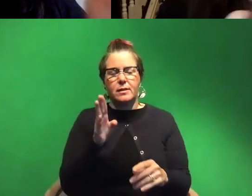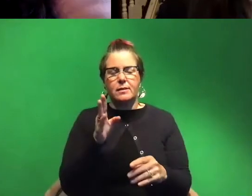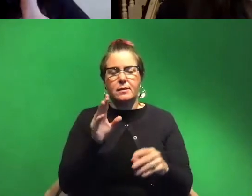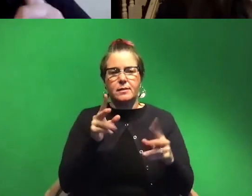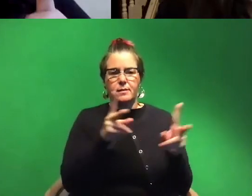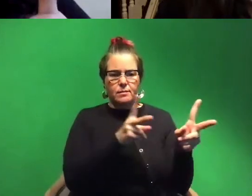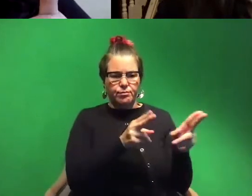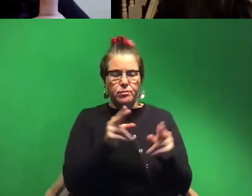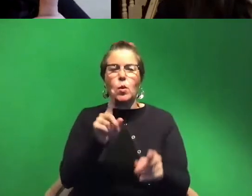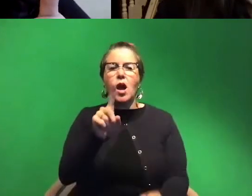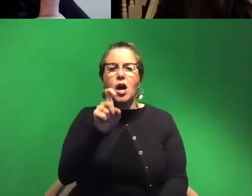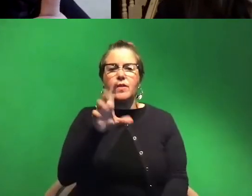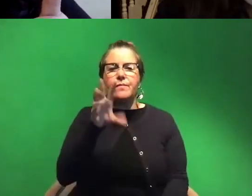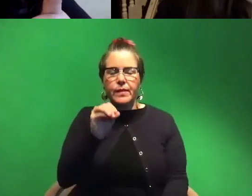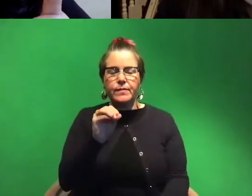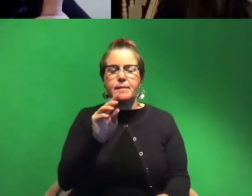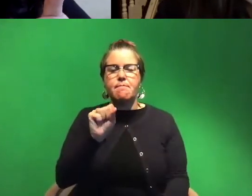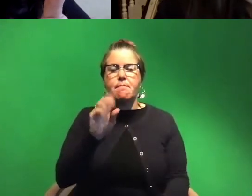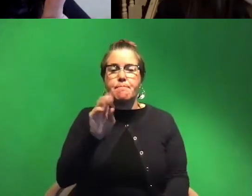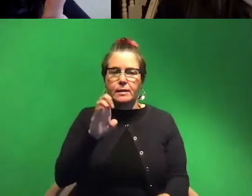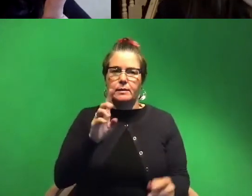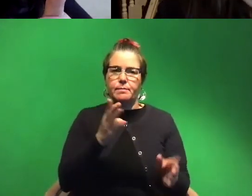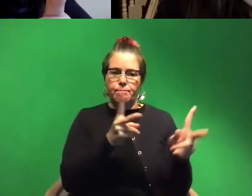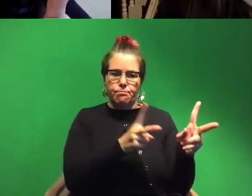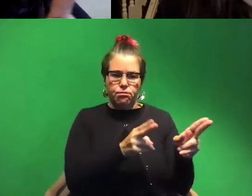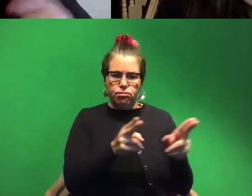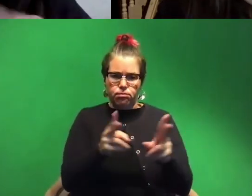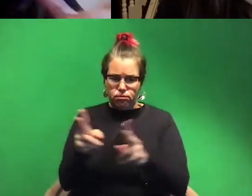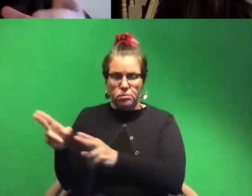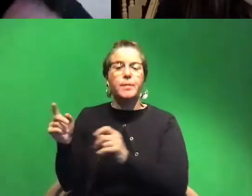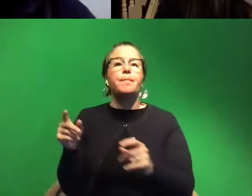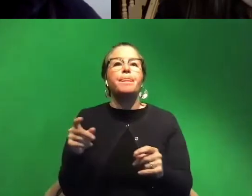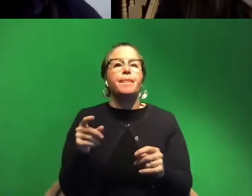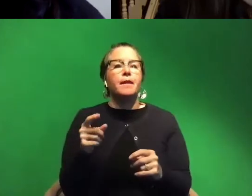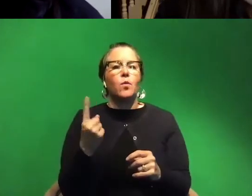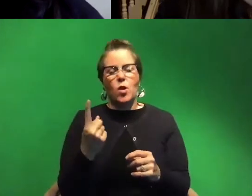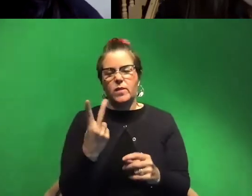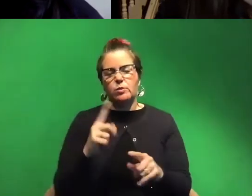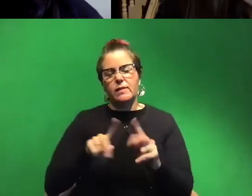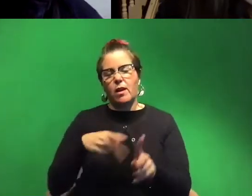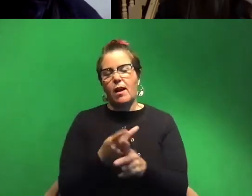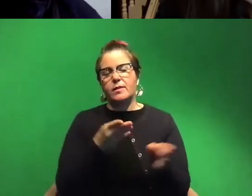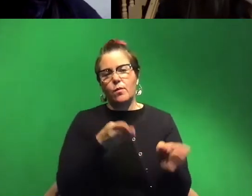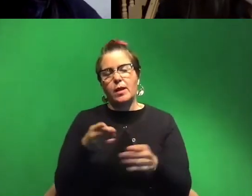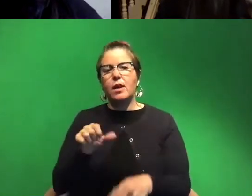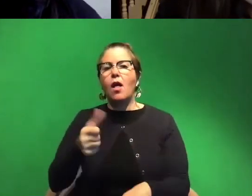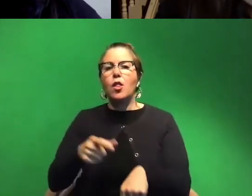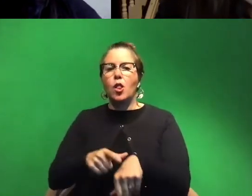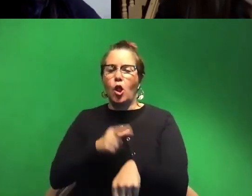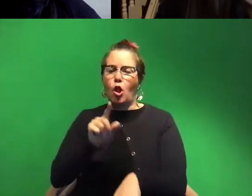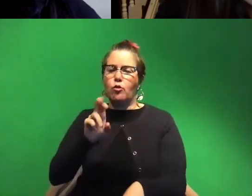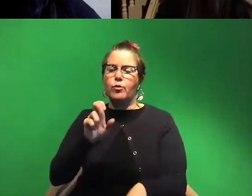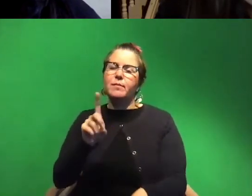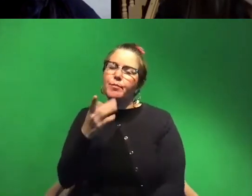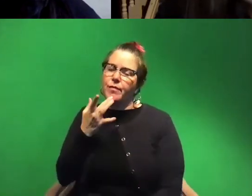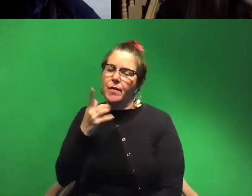into 150 base pieces for Illumina sequencing. And that's just one of two kinds of gene sequencing. The other one is long read, which is preferred for